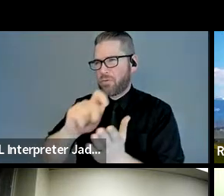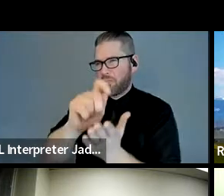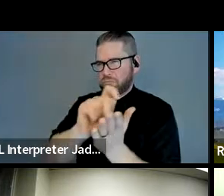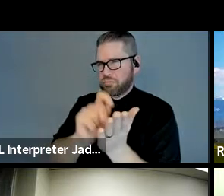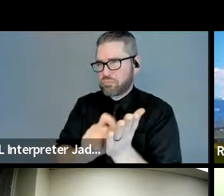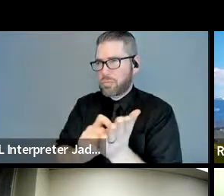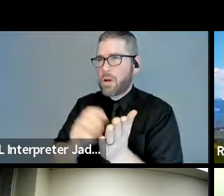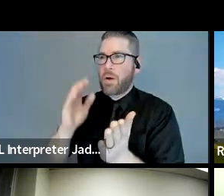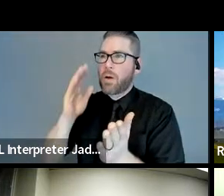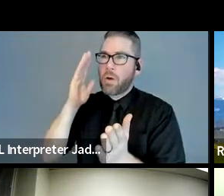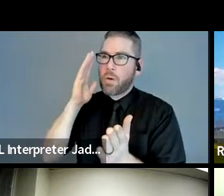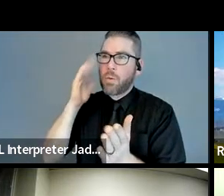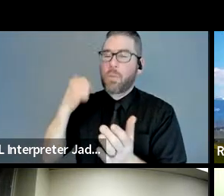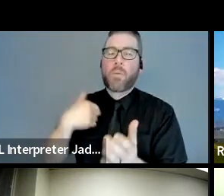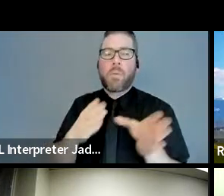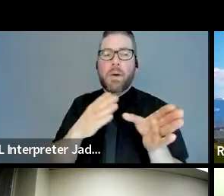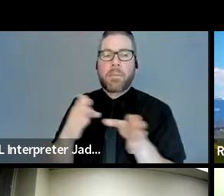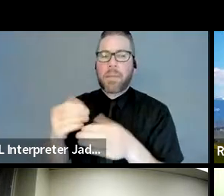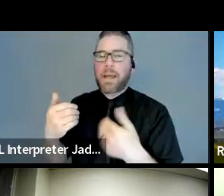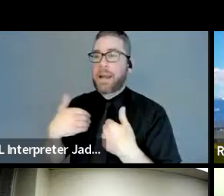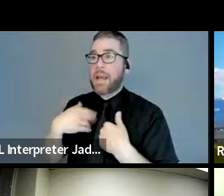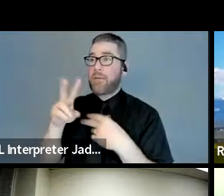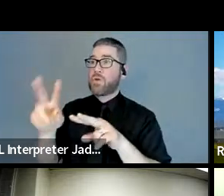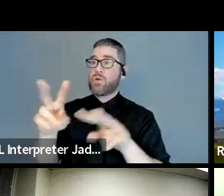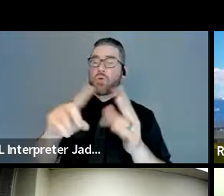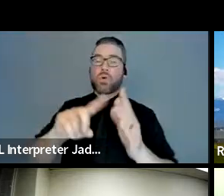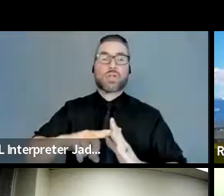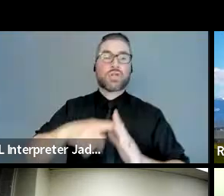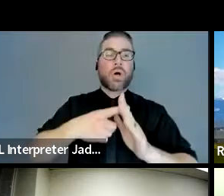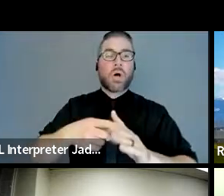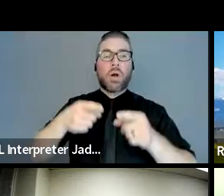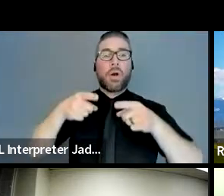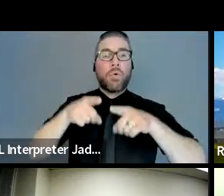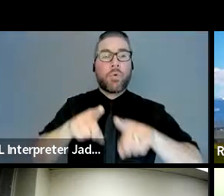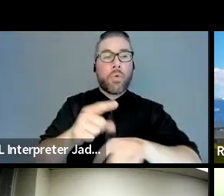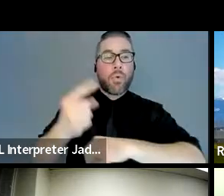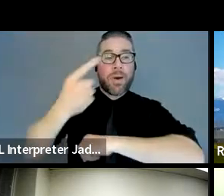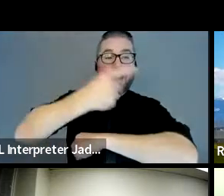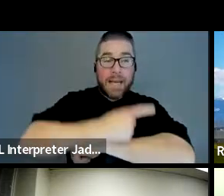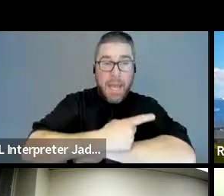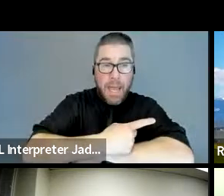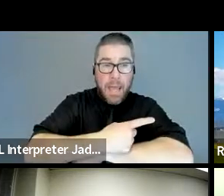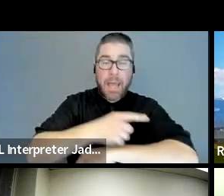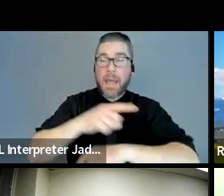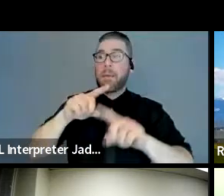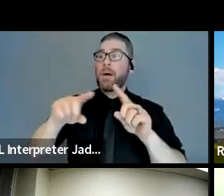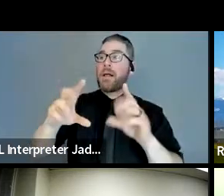So we would meet earlier and then the meeting itself would continue into the evening.